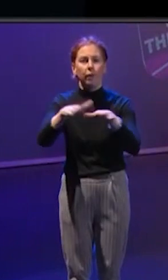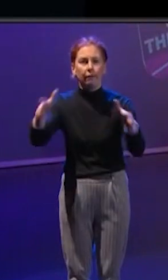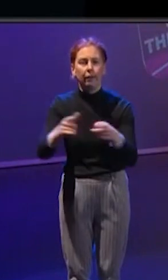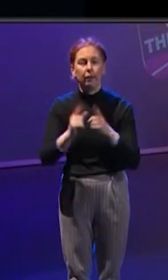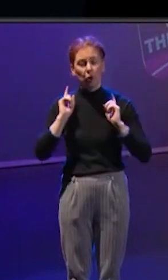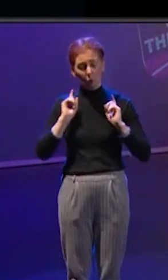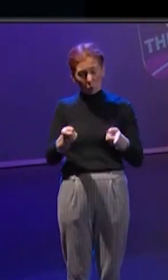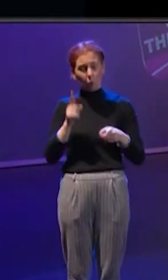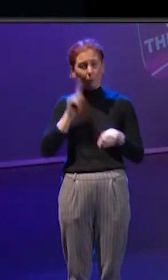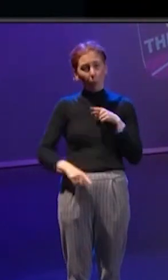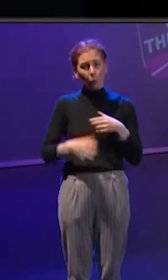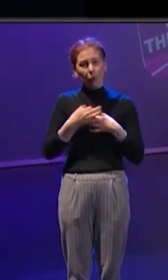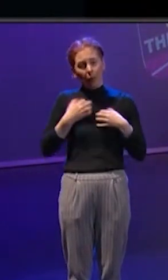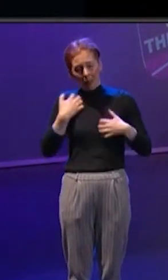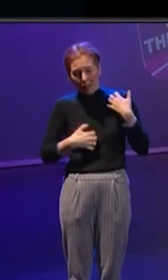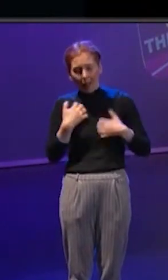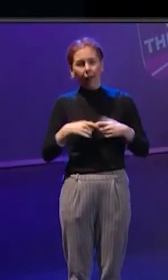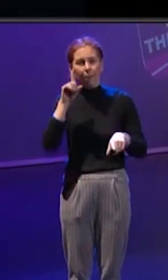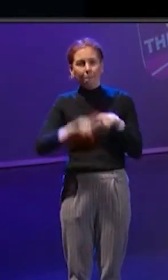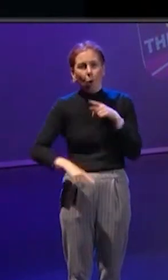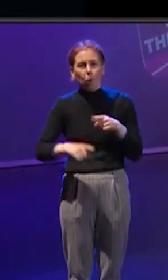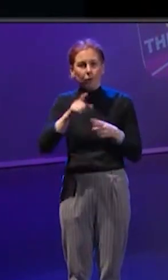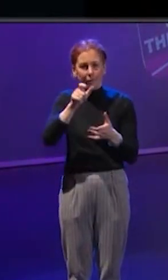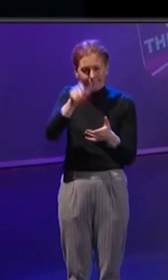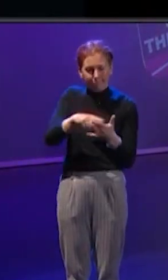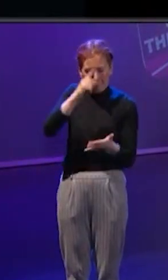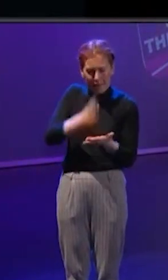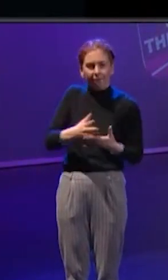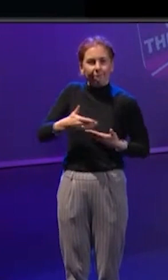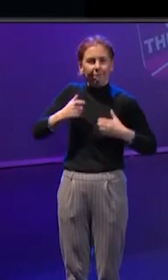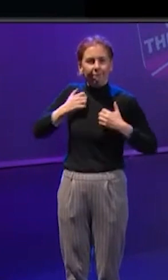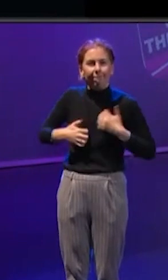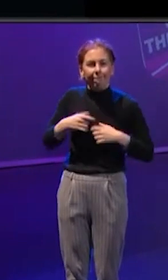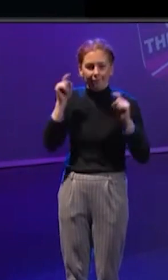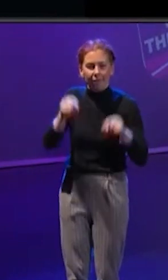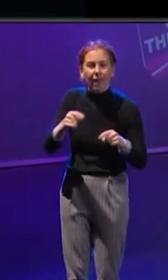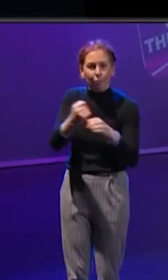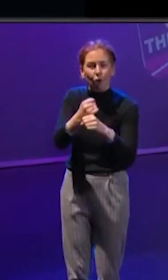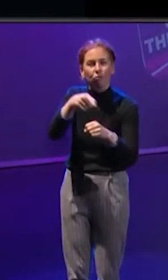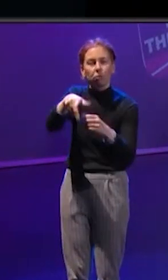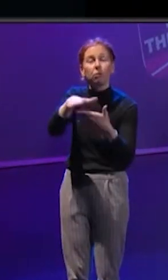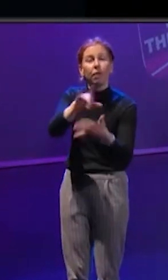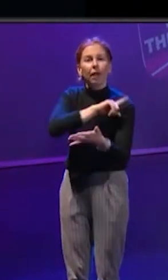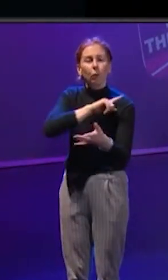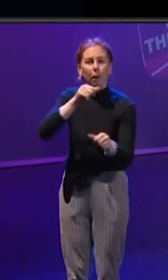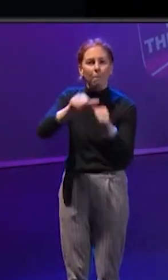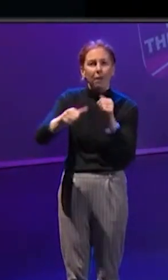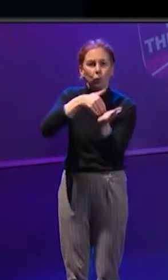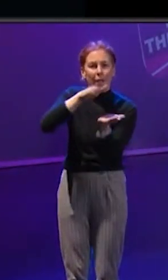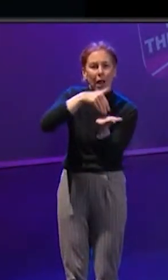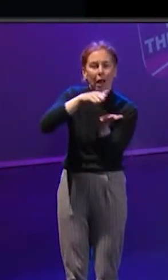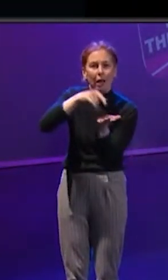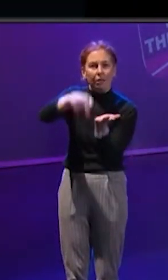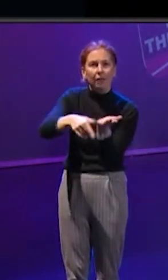passionate and believing the most in it, and therefore the person best capable of selling that piece of work and willing to take risk and believing